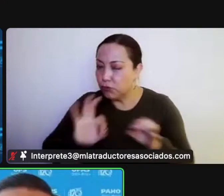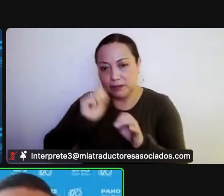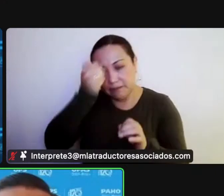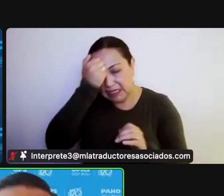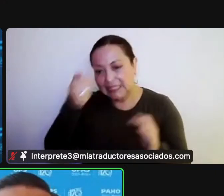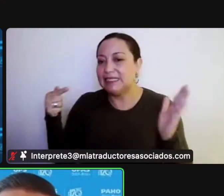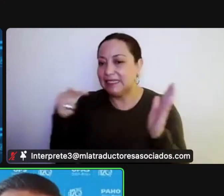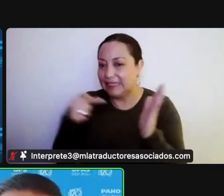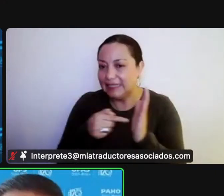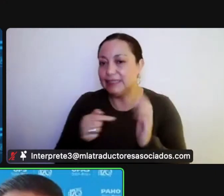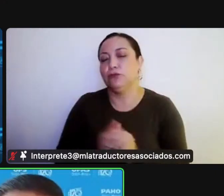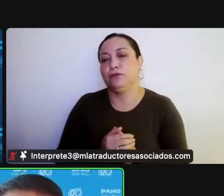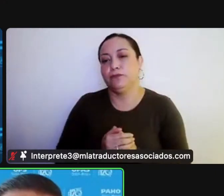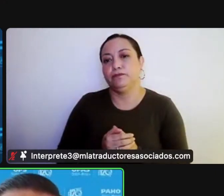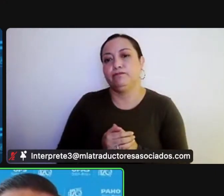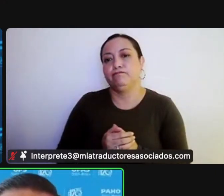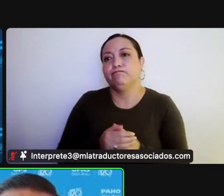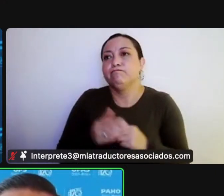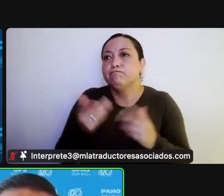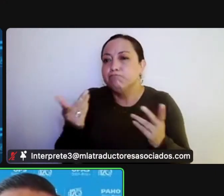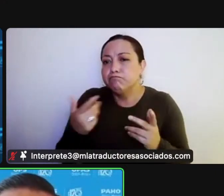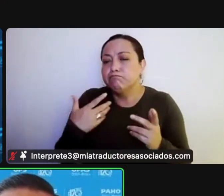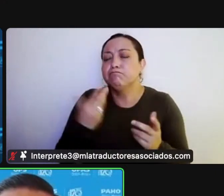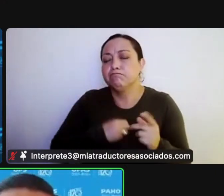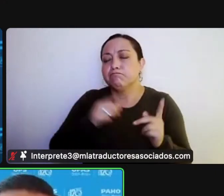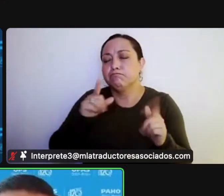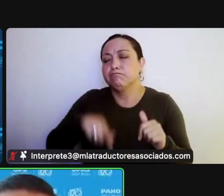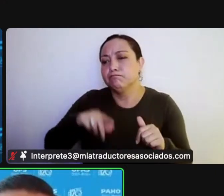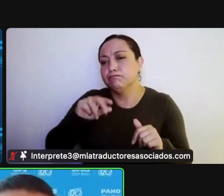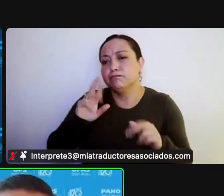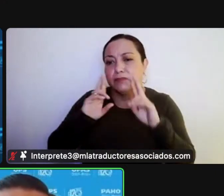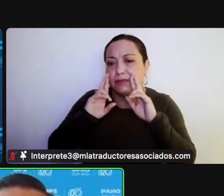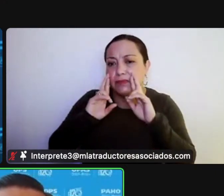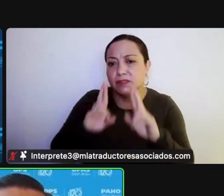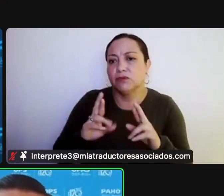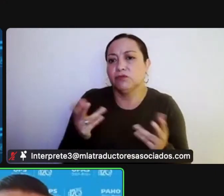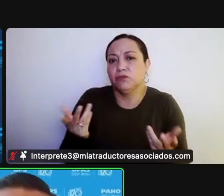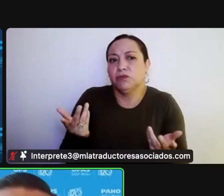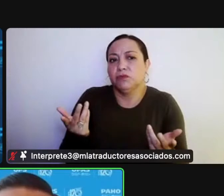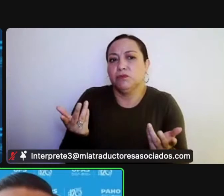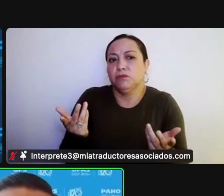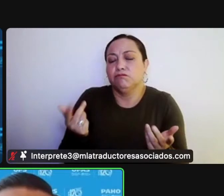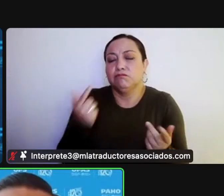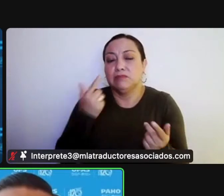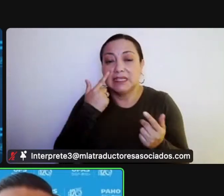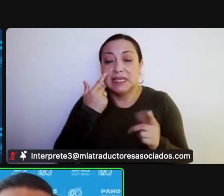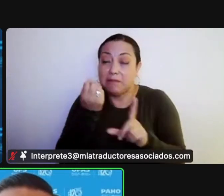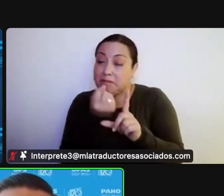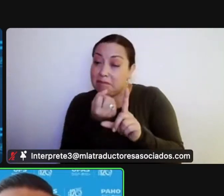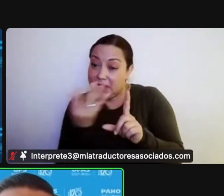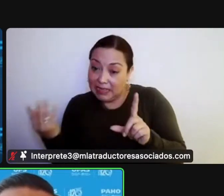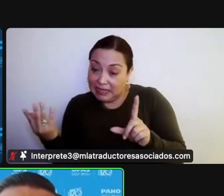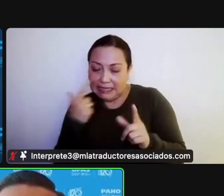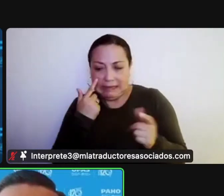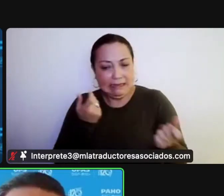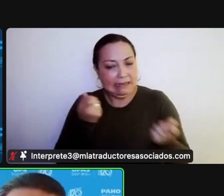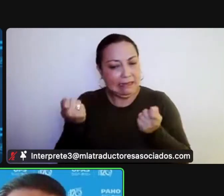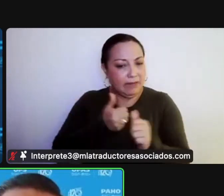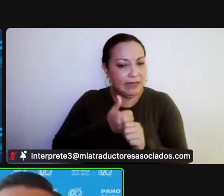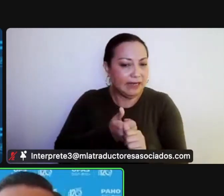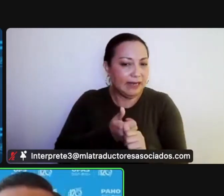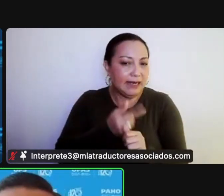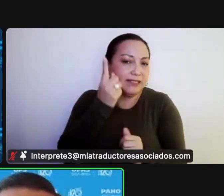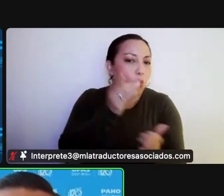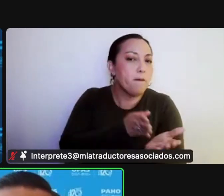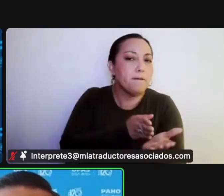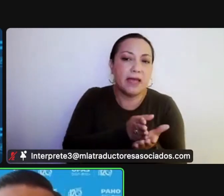key messages without recognizing that measuring and monitoring is only one